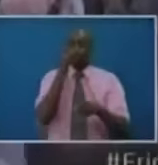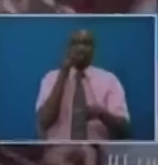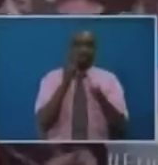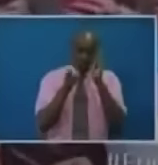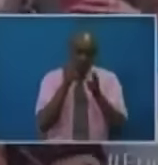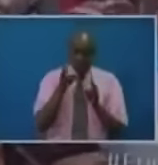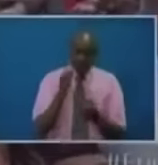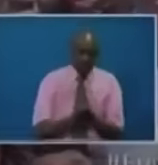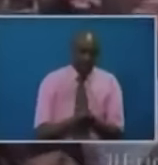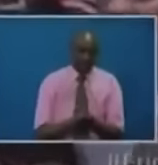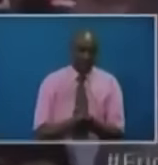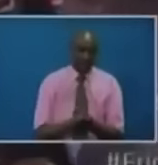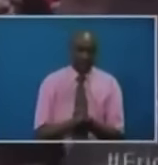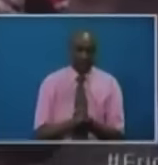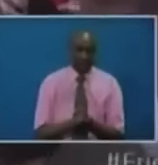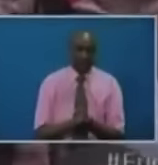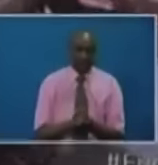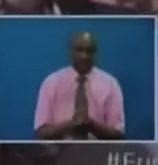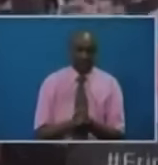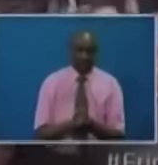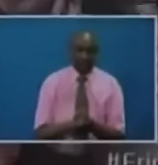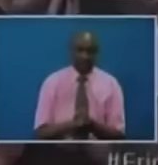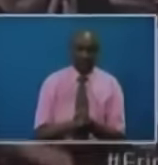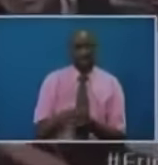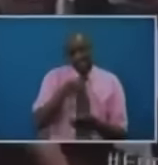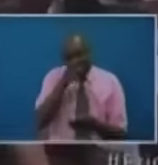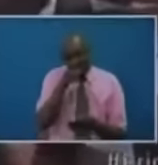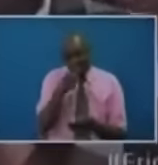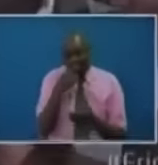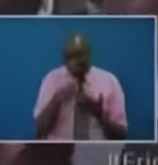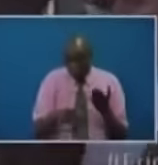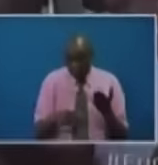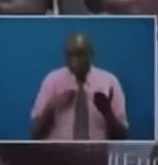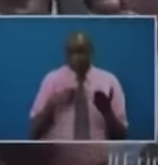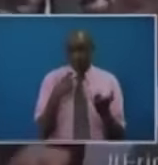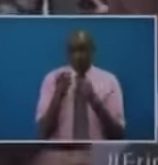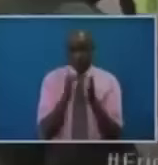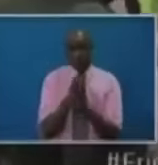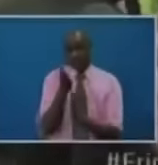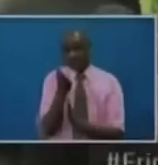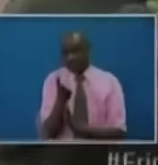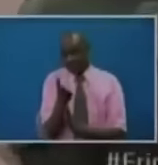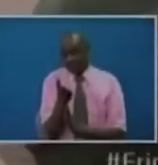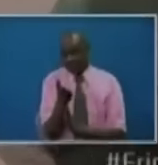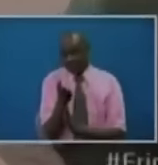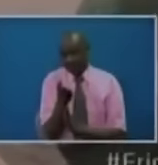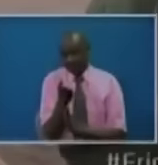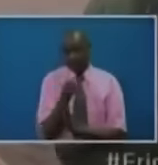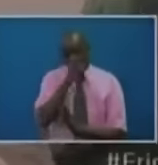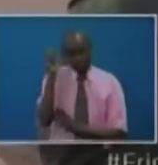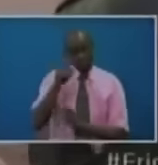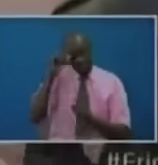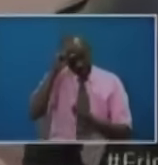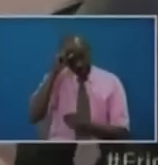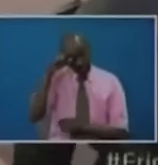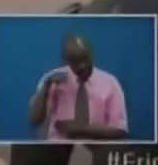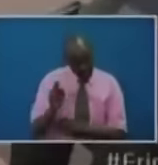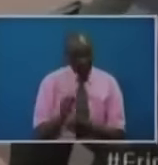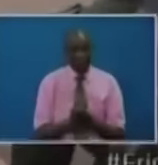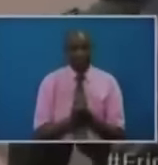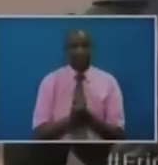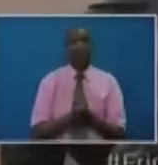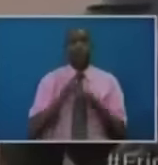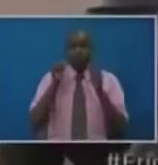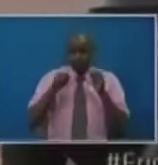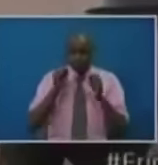election. He lashed at the opposition for engaging in divisive politics, saying the Jubilee government in 3 years has